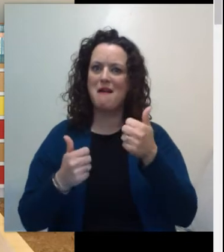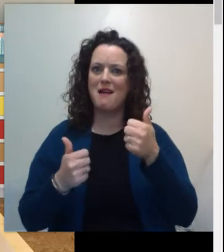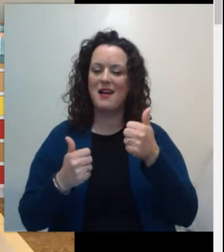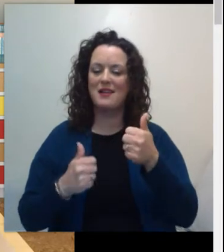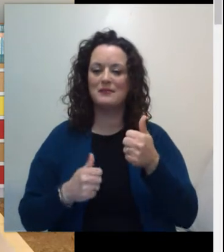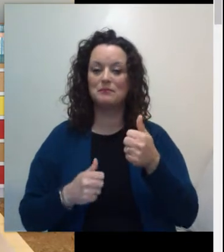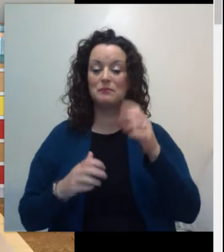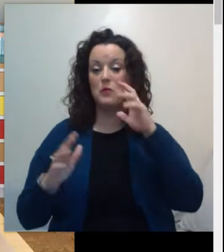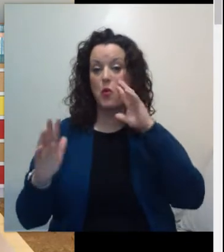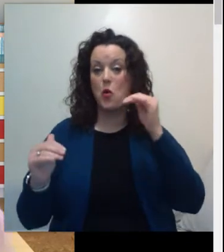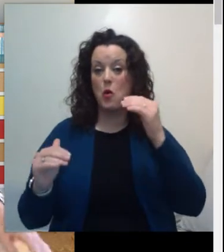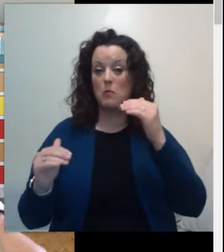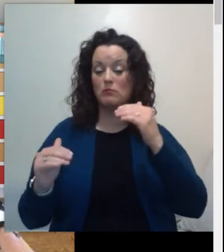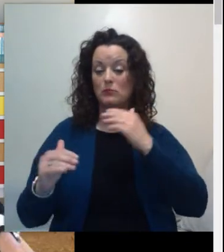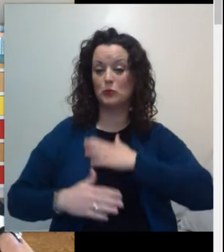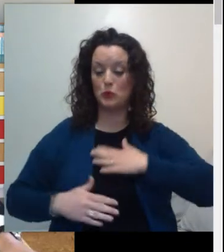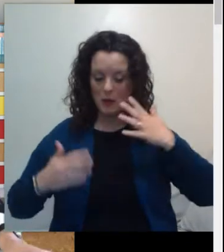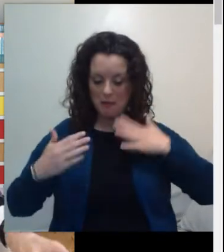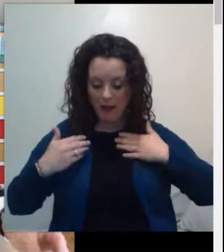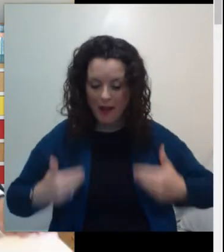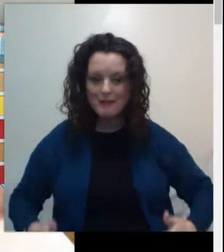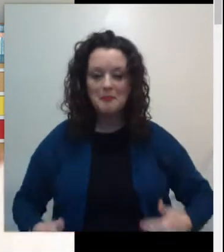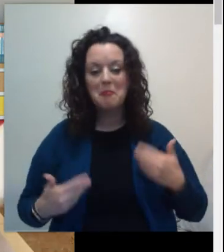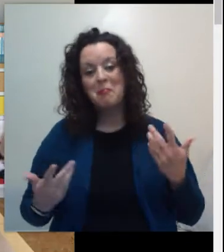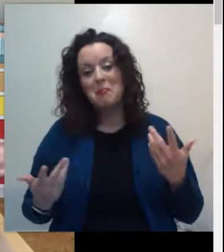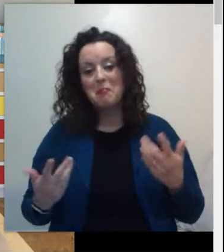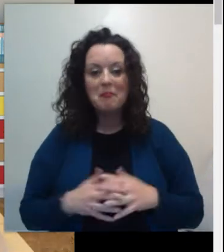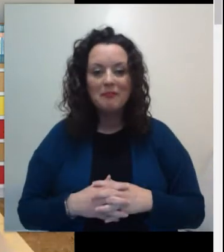my little outfit might want. All right.